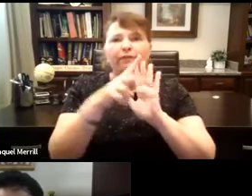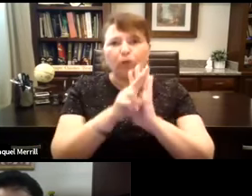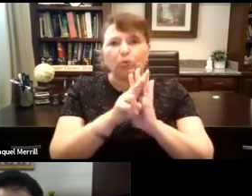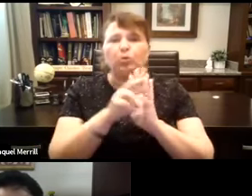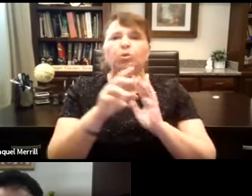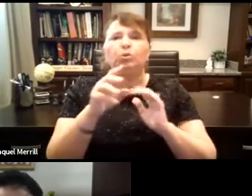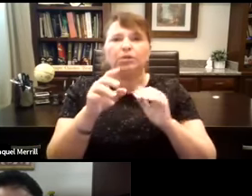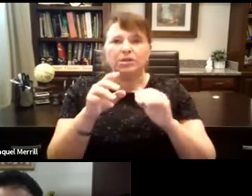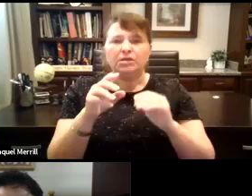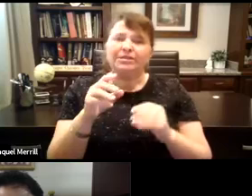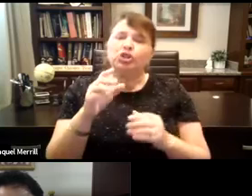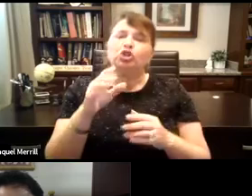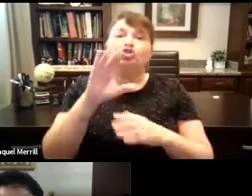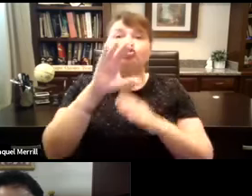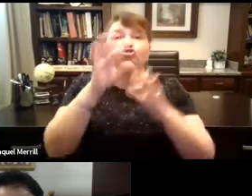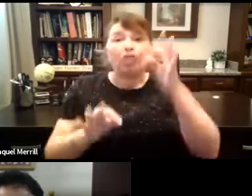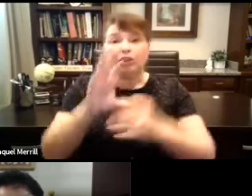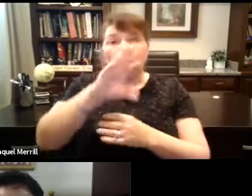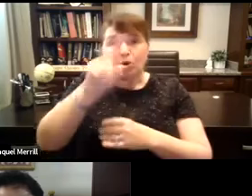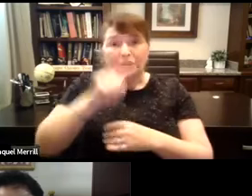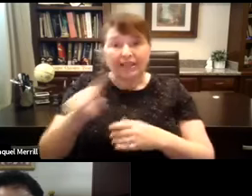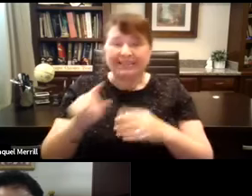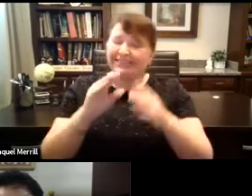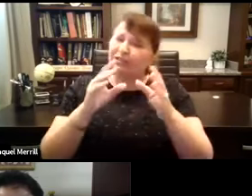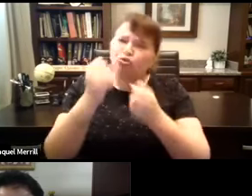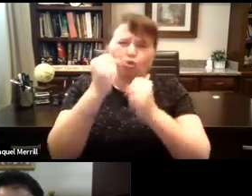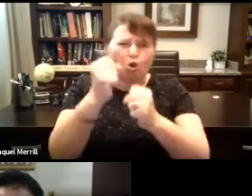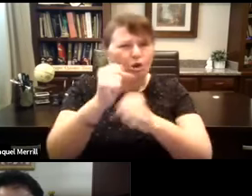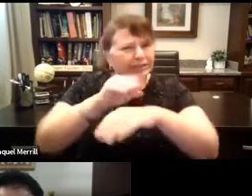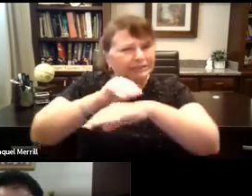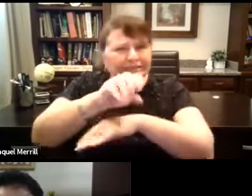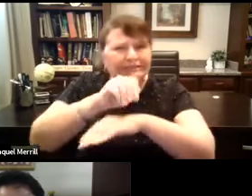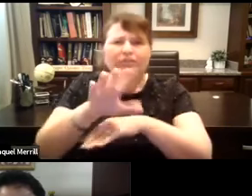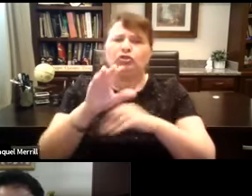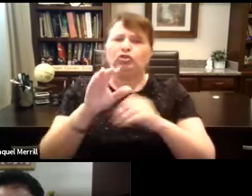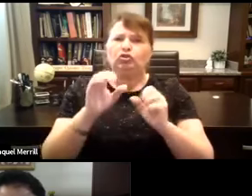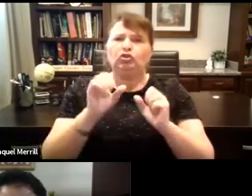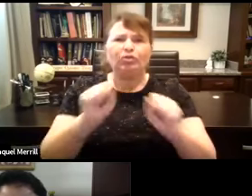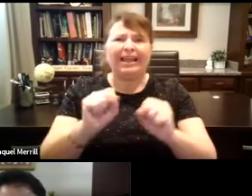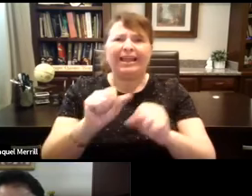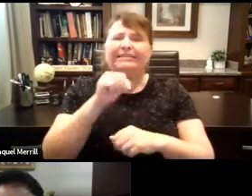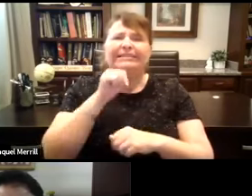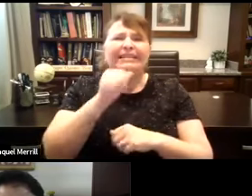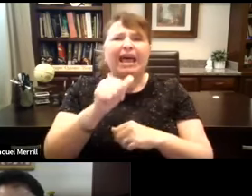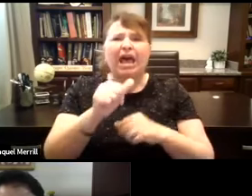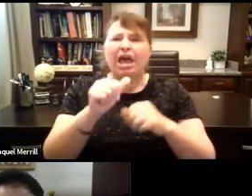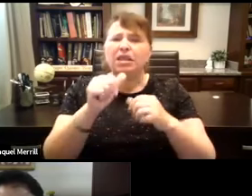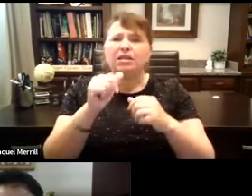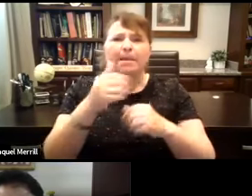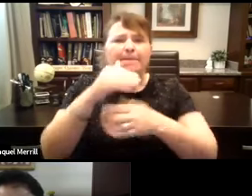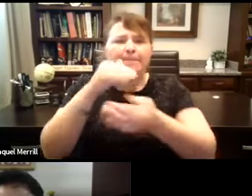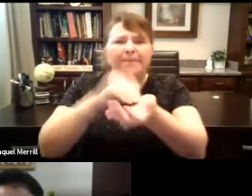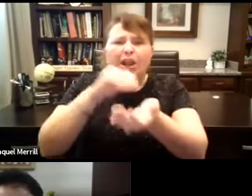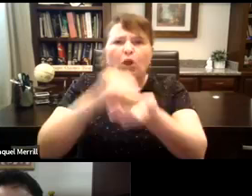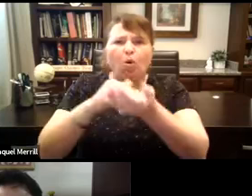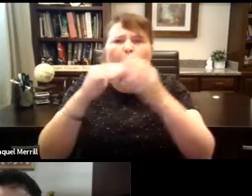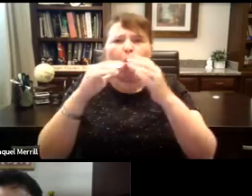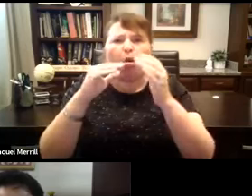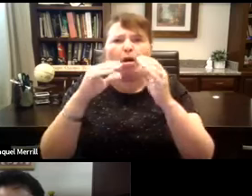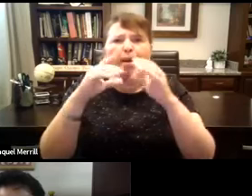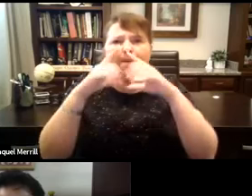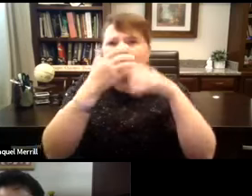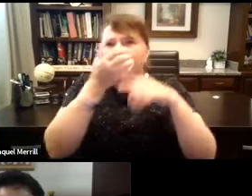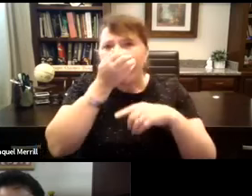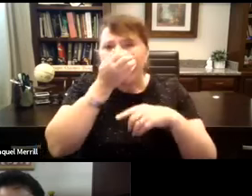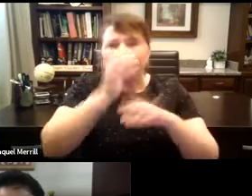Judge Cortez is strongly advising that people avoid medical grade masks and use cloth or fabric